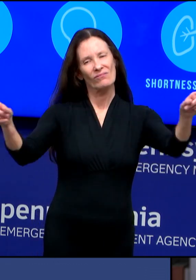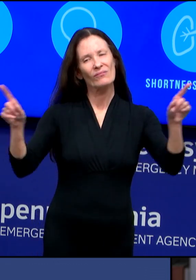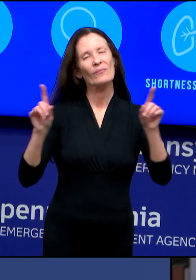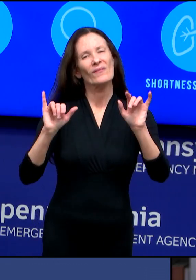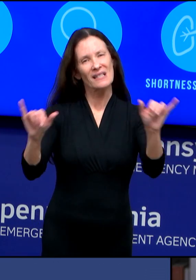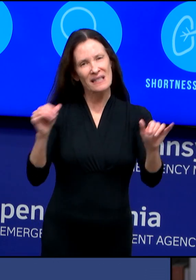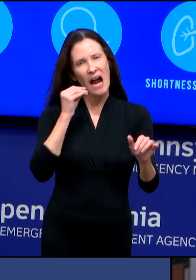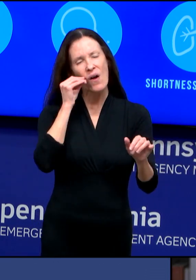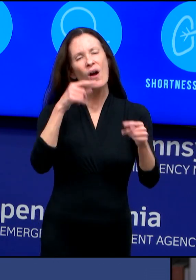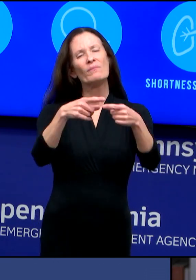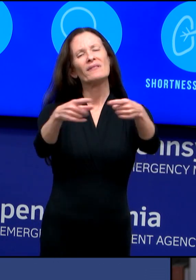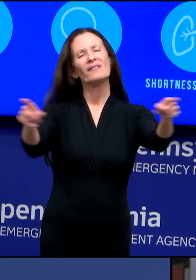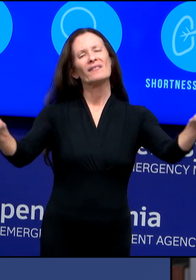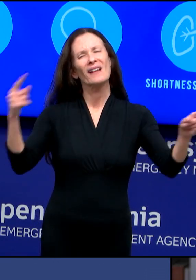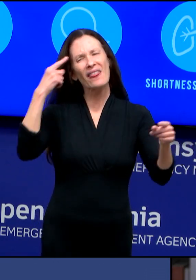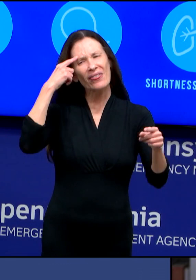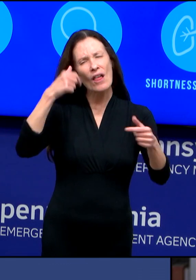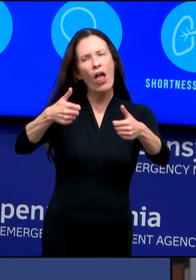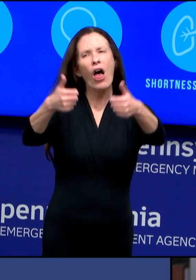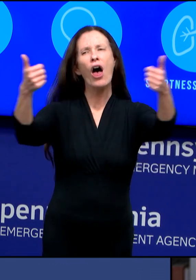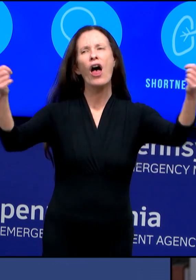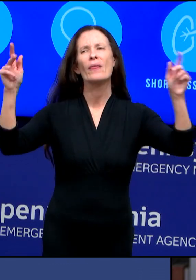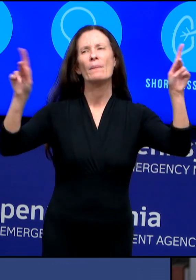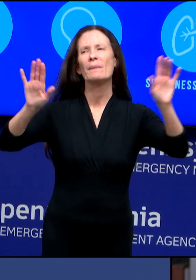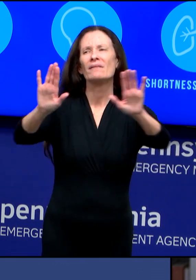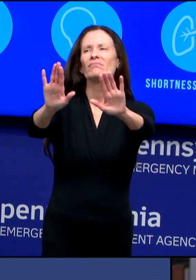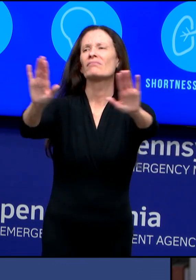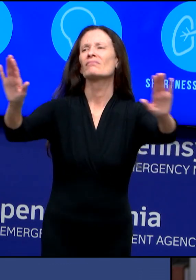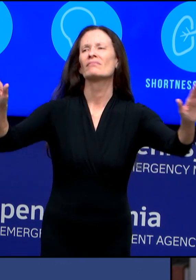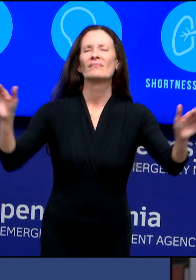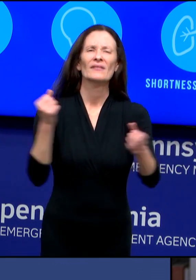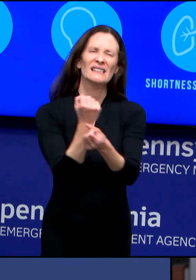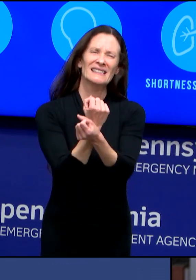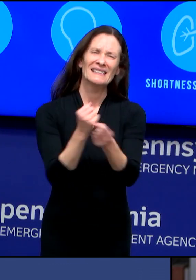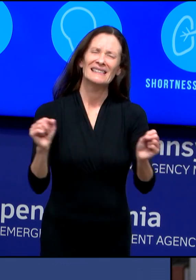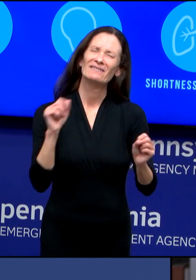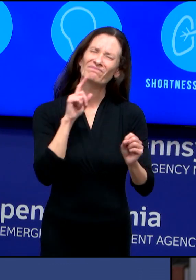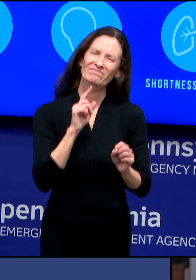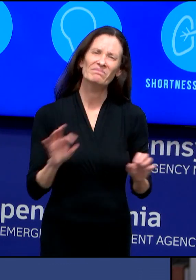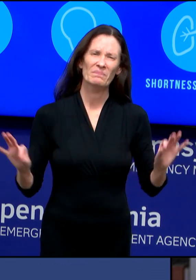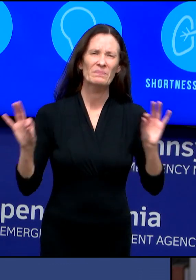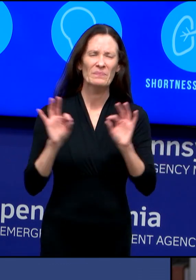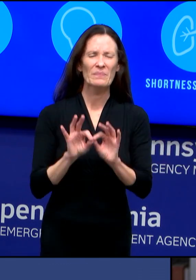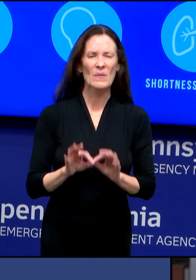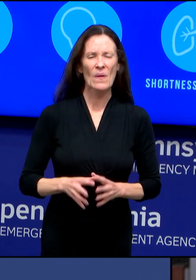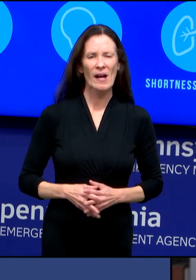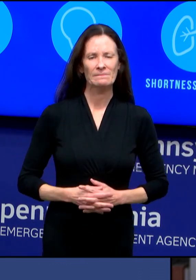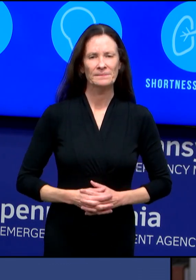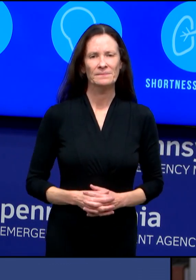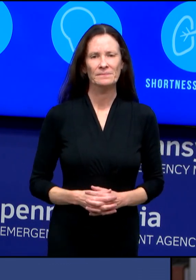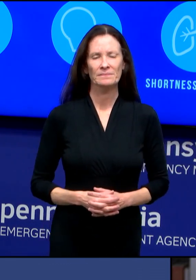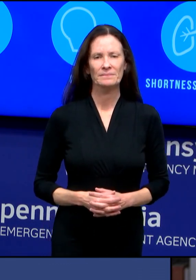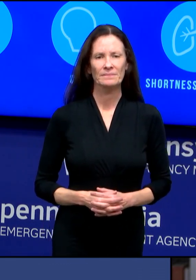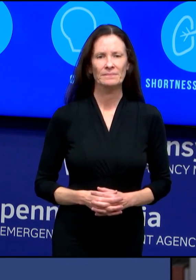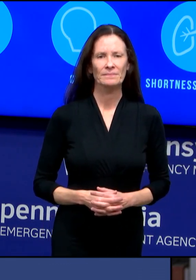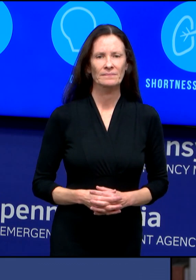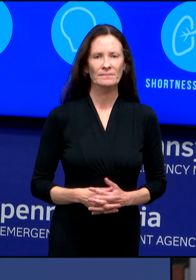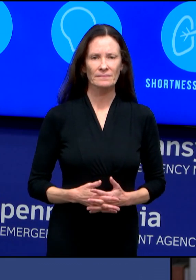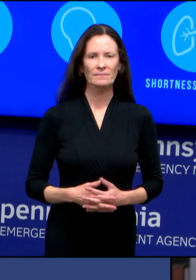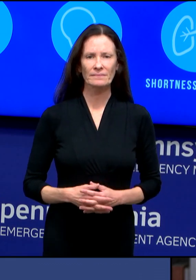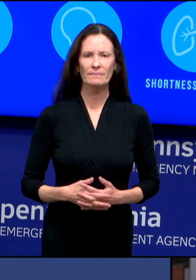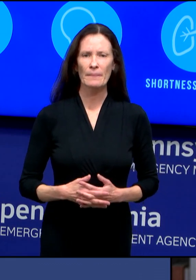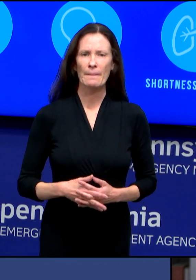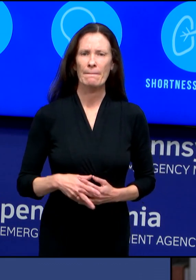lot of questions in terms of the stay-at-home order and whether that means that people can go for a walk or run, whether they could walk